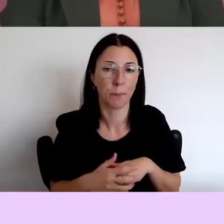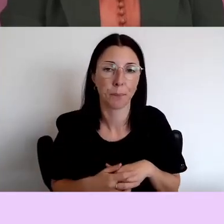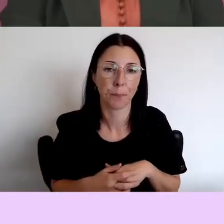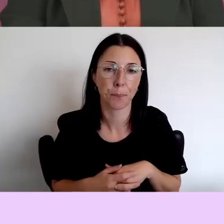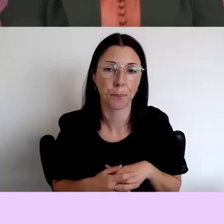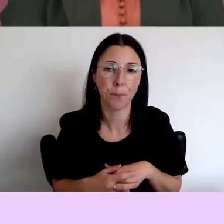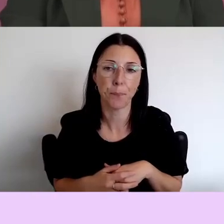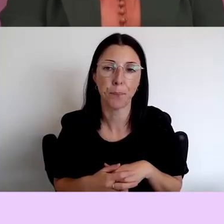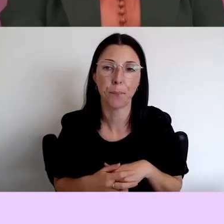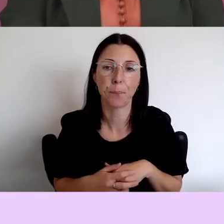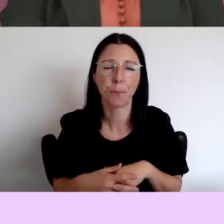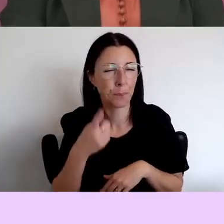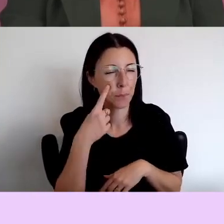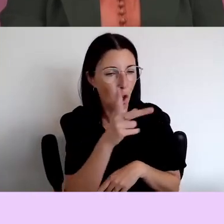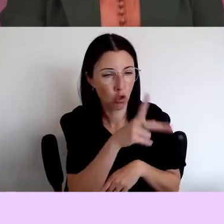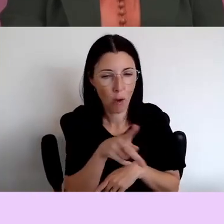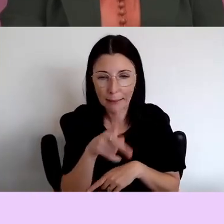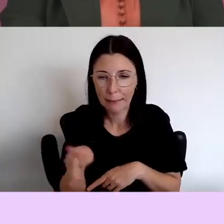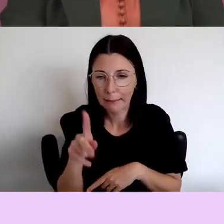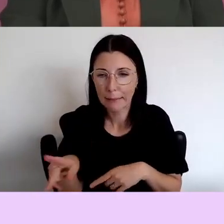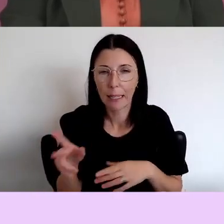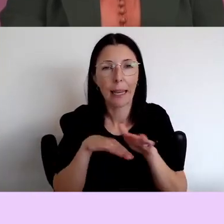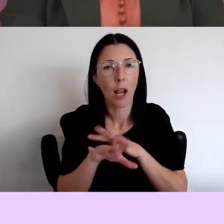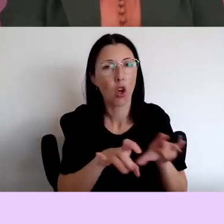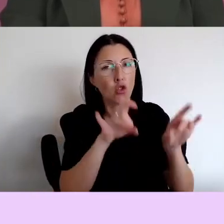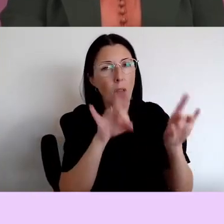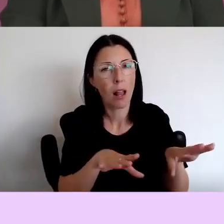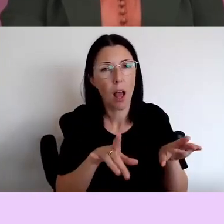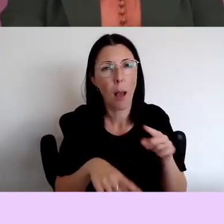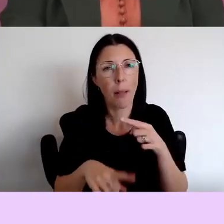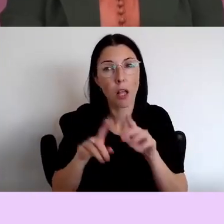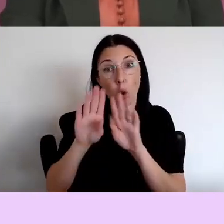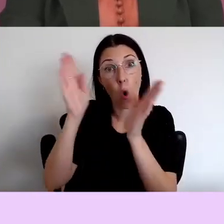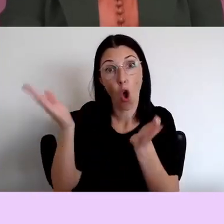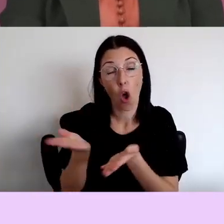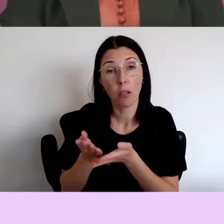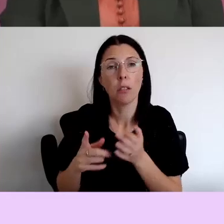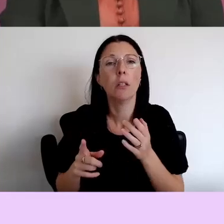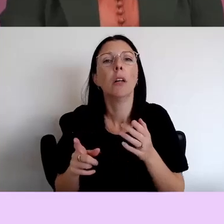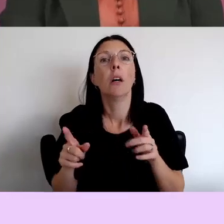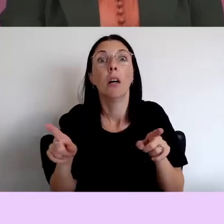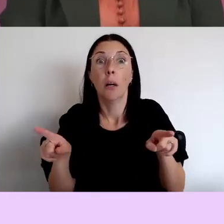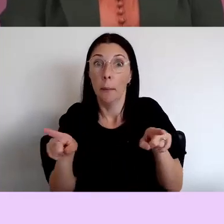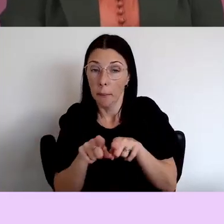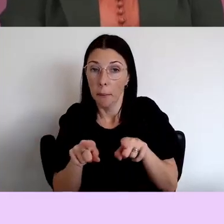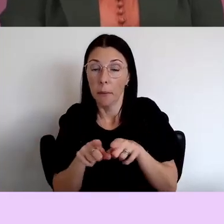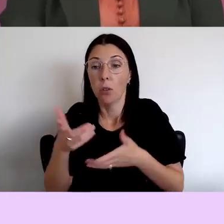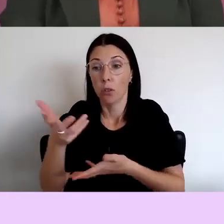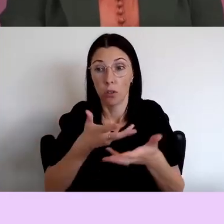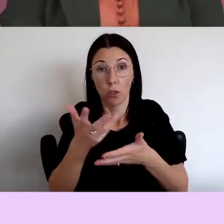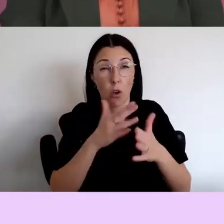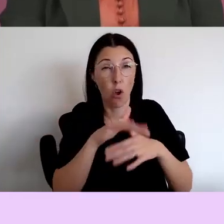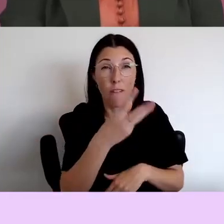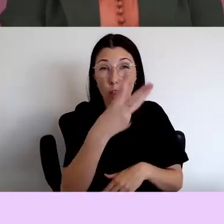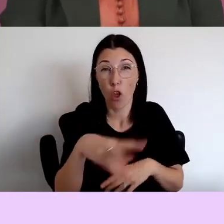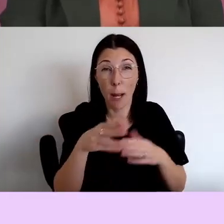emerging corruption trends in Australia and worldwide, as well as consultation with over 30 public sector and local